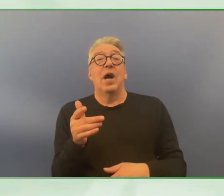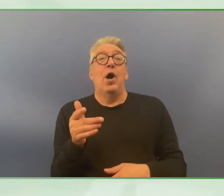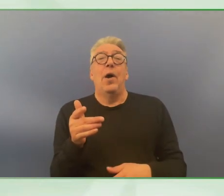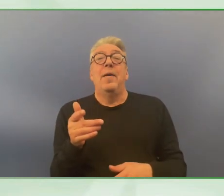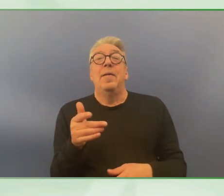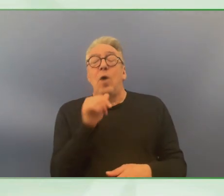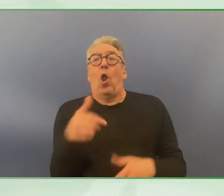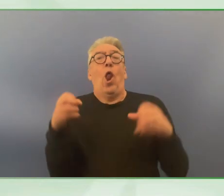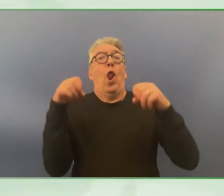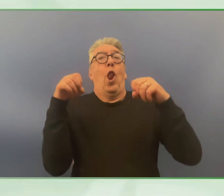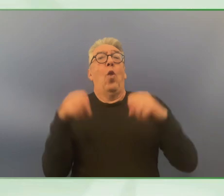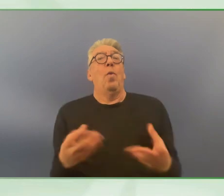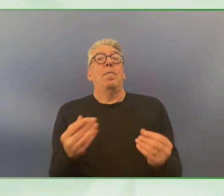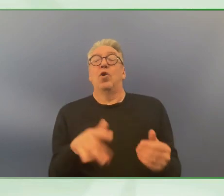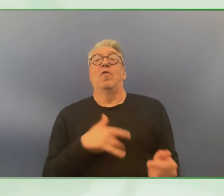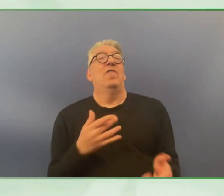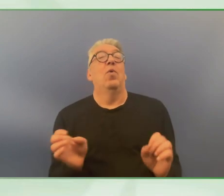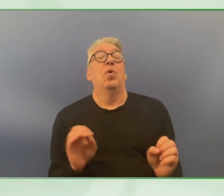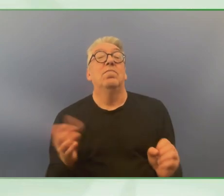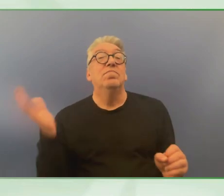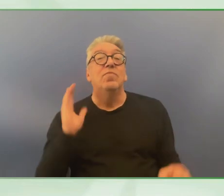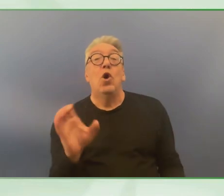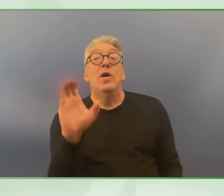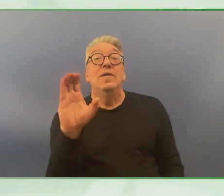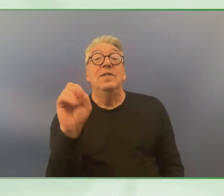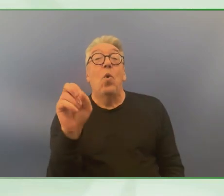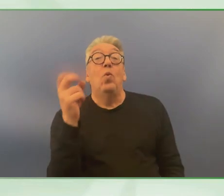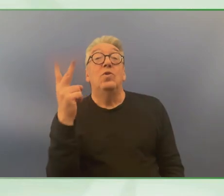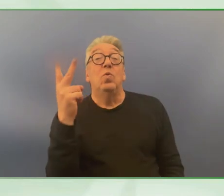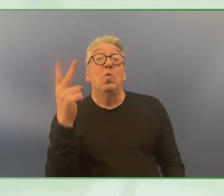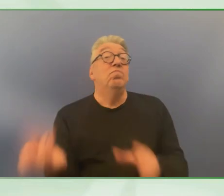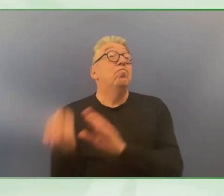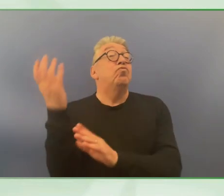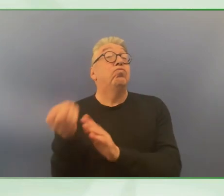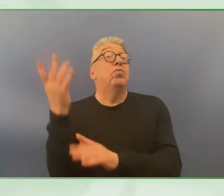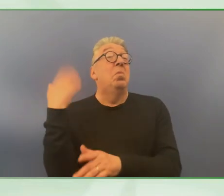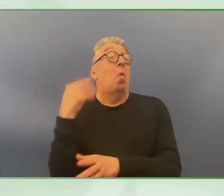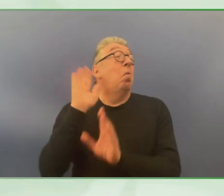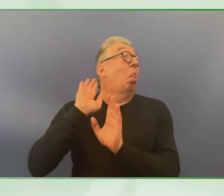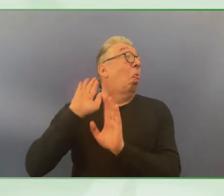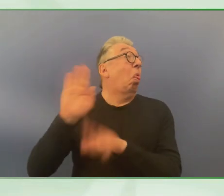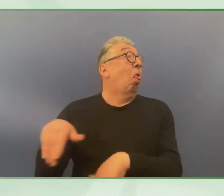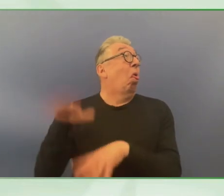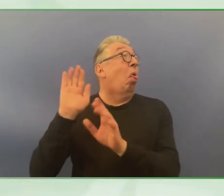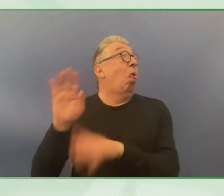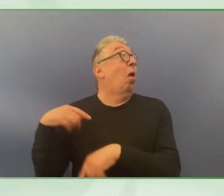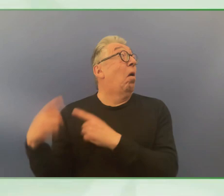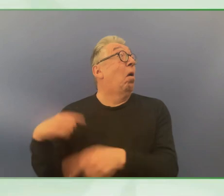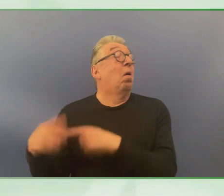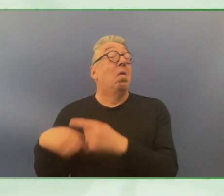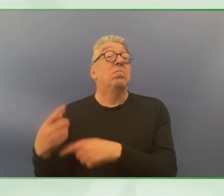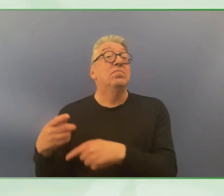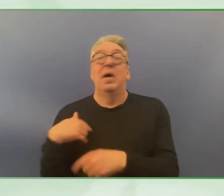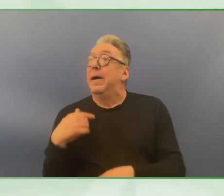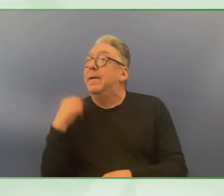that carbon emissions are a negative externality. So what we did then was go one step further and